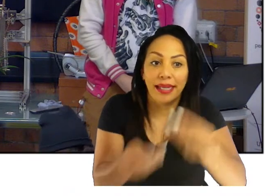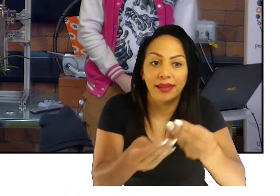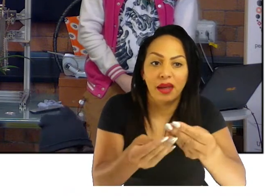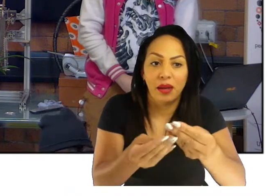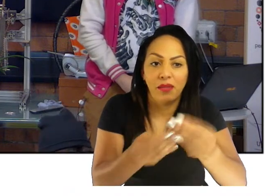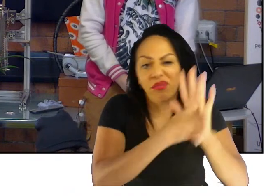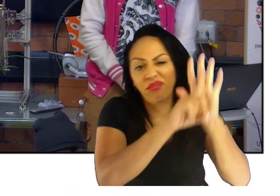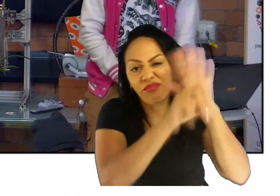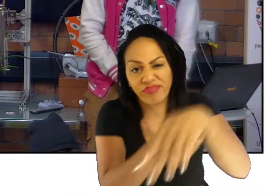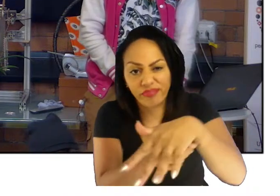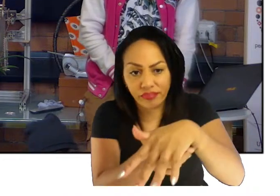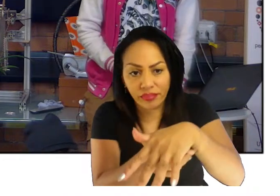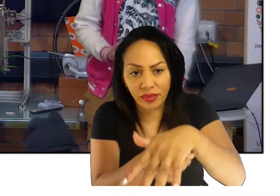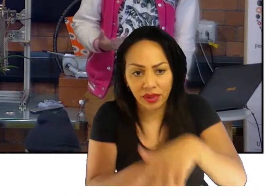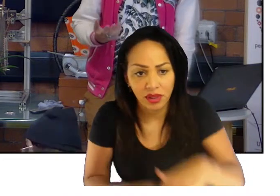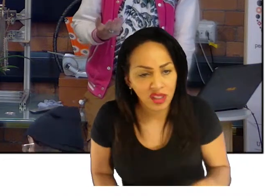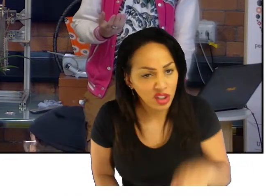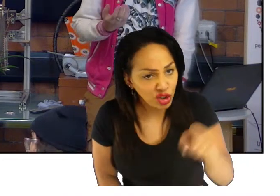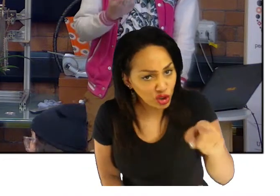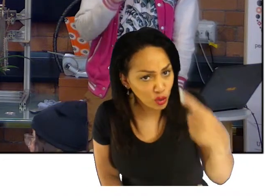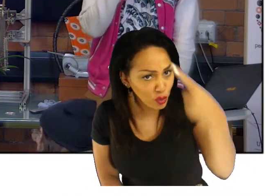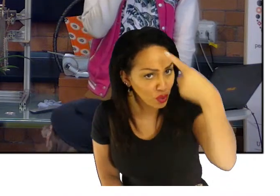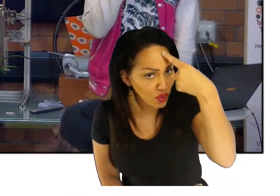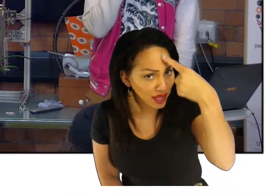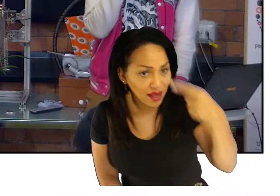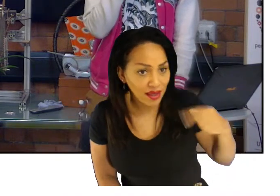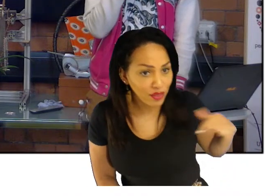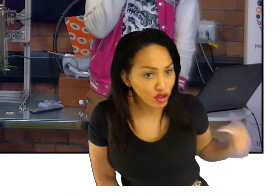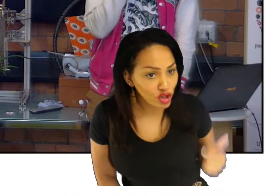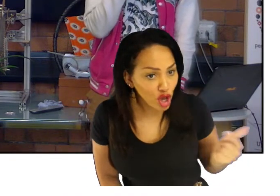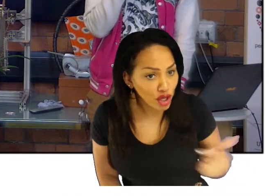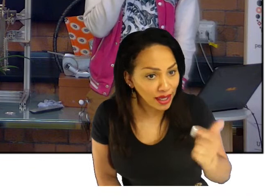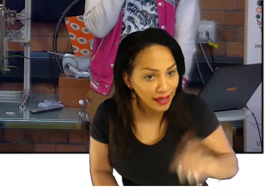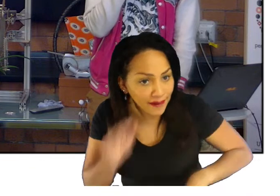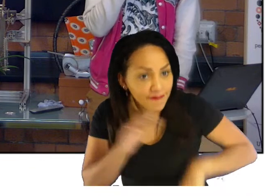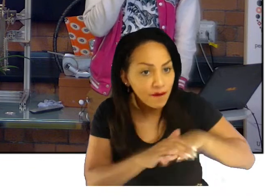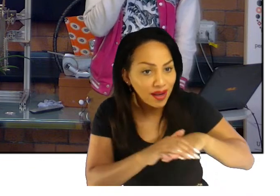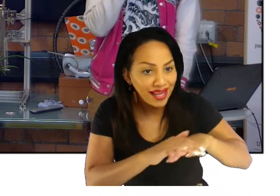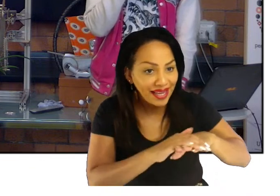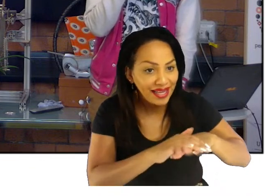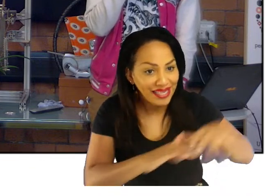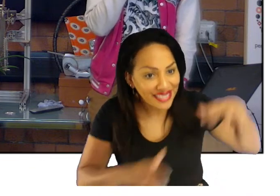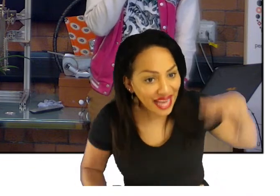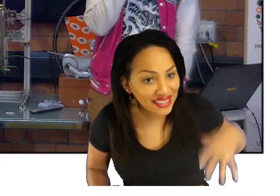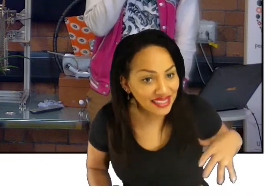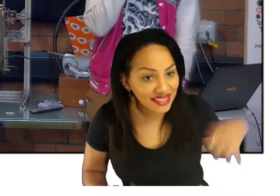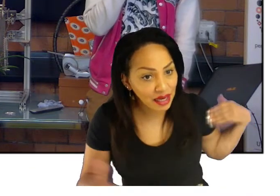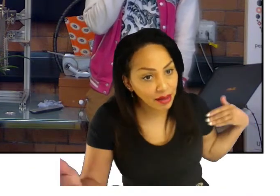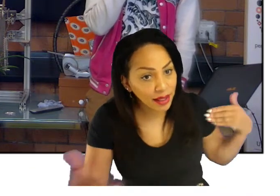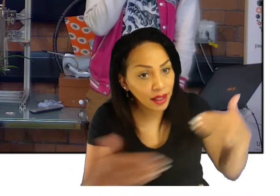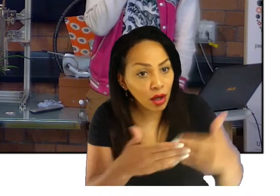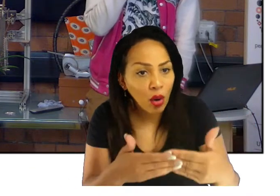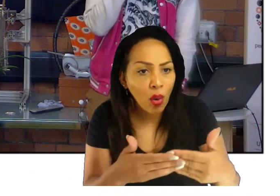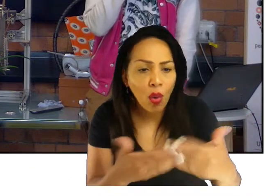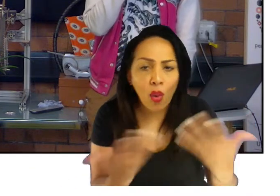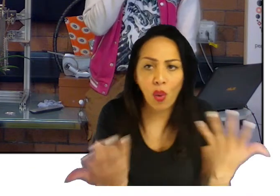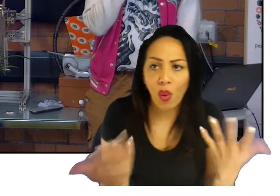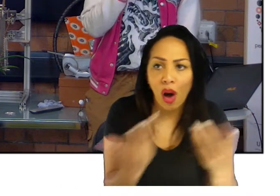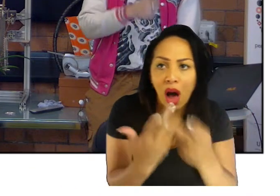full journey is necessary, or is it possible to shortcut it, or are there other routes that would get us there faster or better?